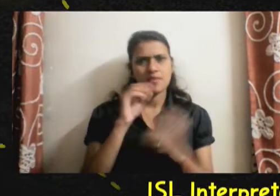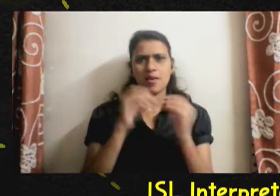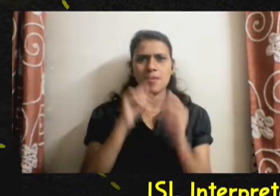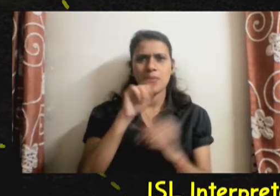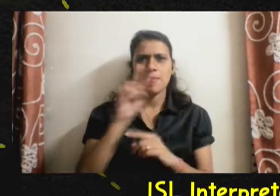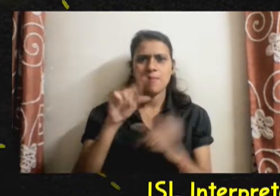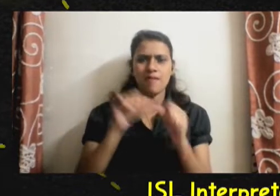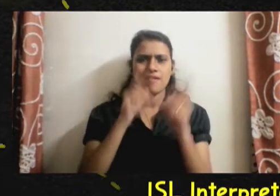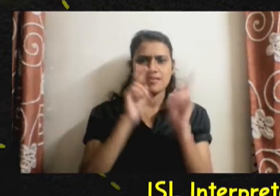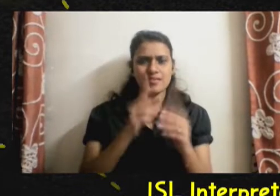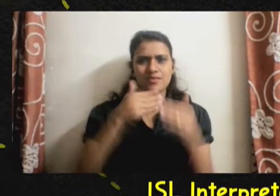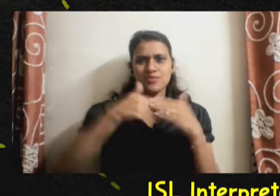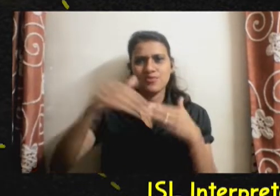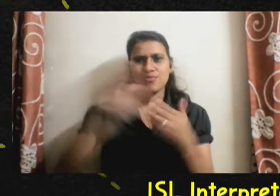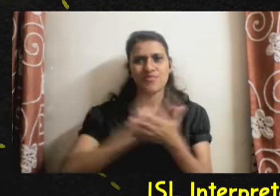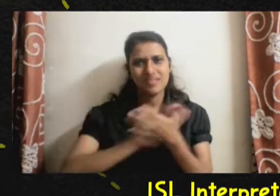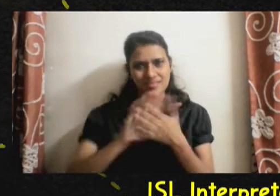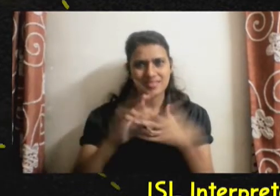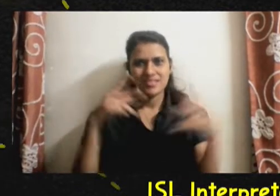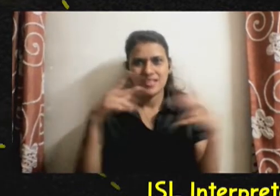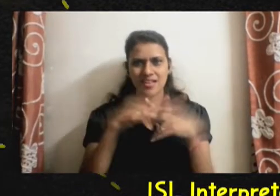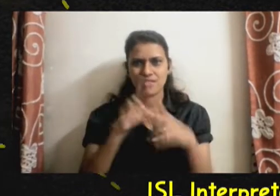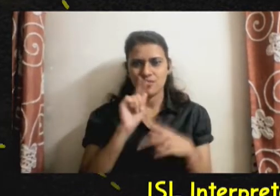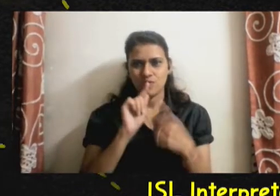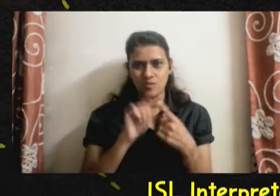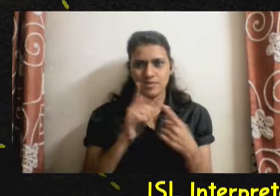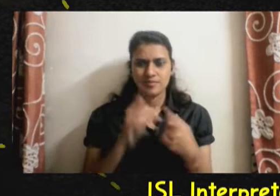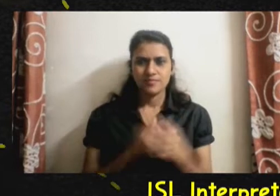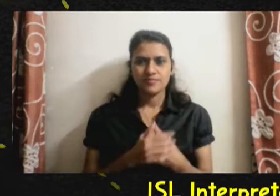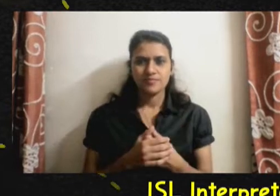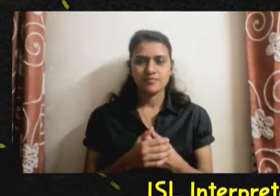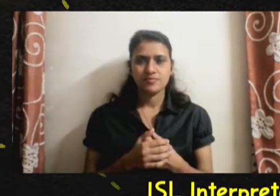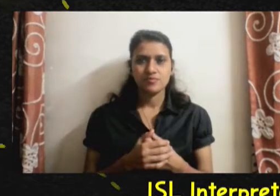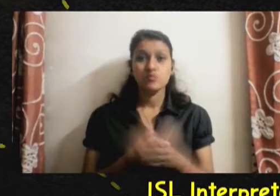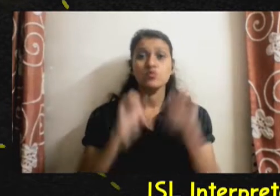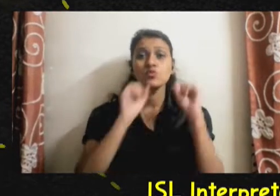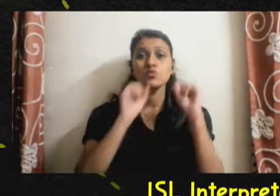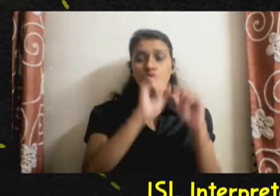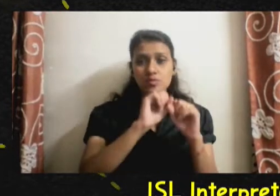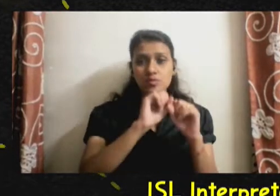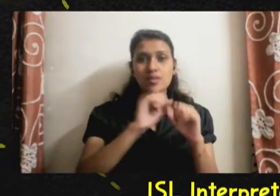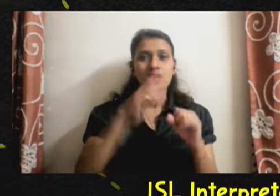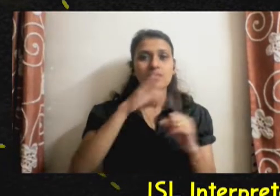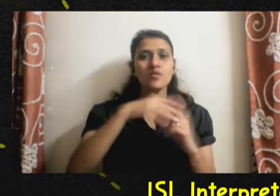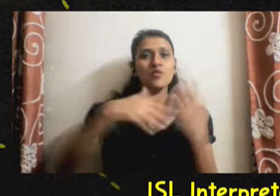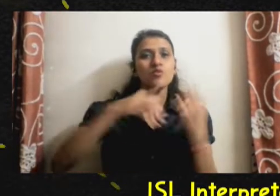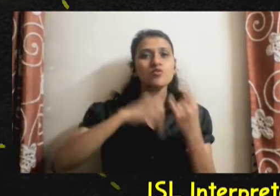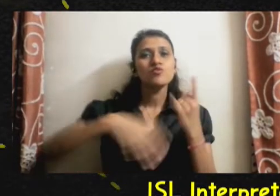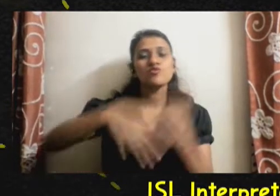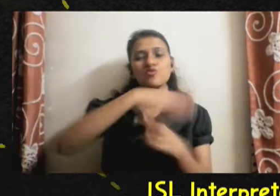Biva, you got Sure. interrupted at that point, if I remember correctly, when you said you were speaking about your own kind of reluctance moving Mhm.